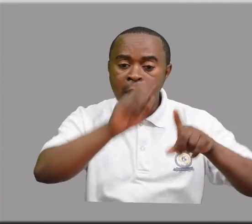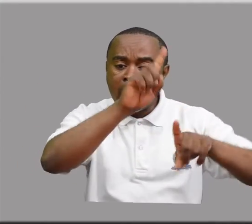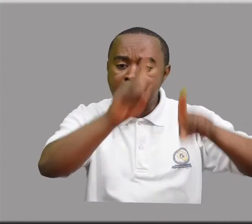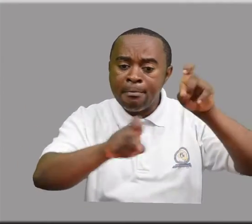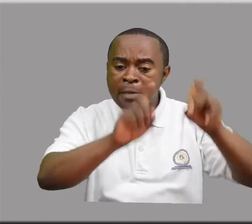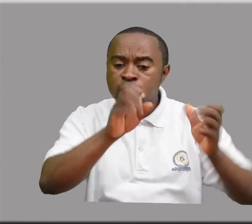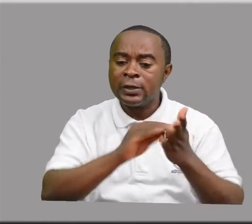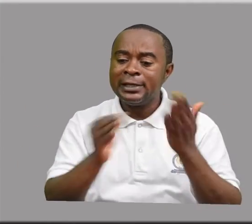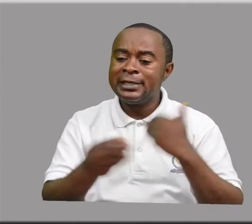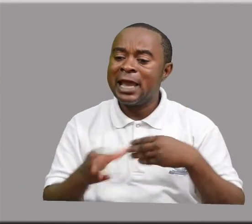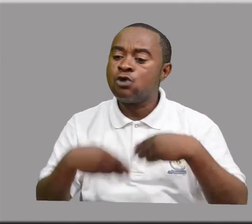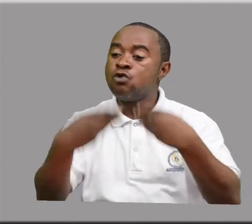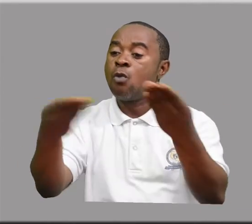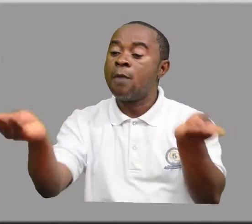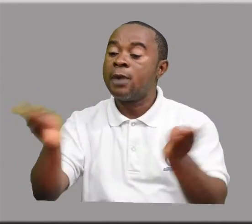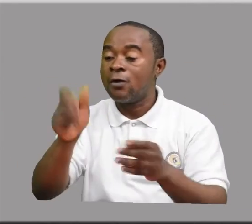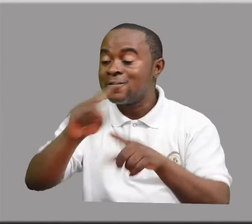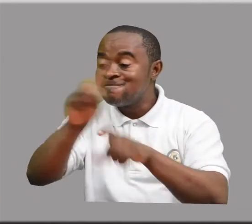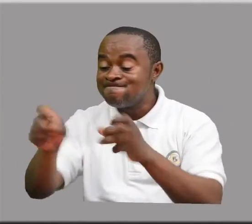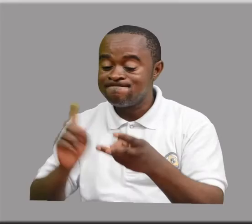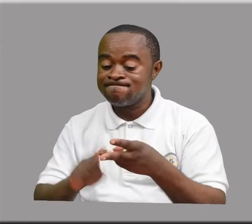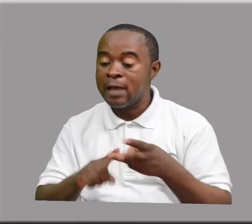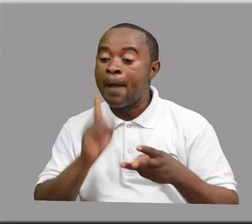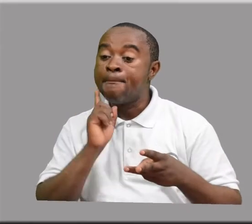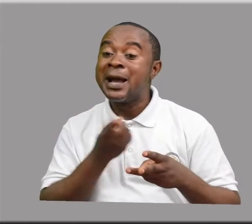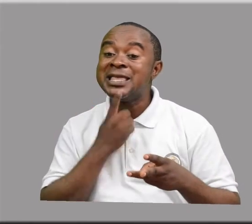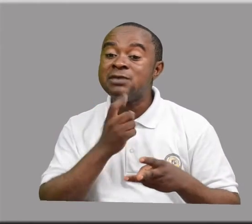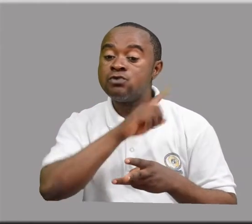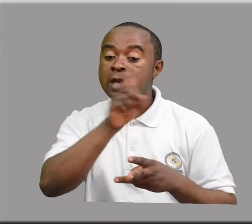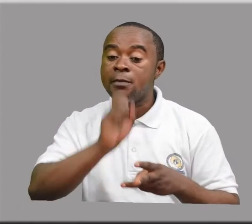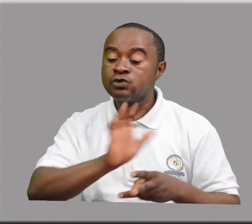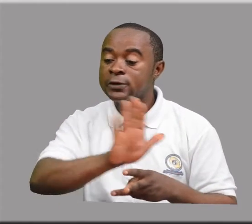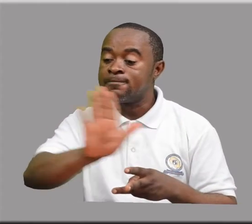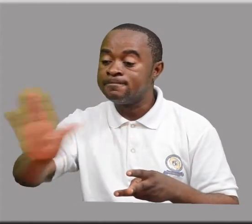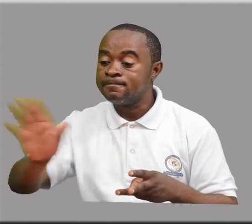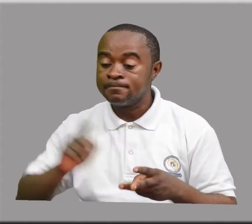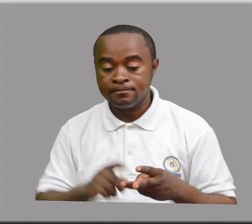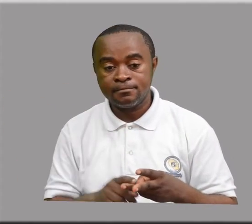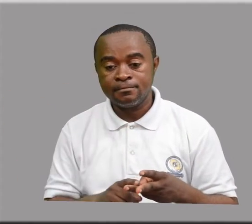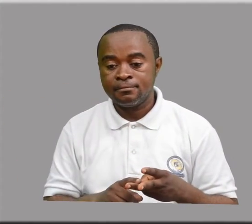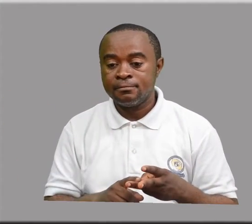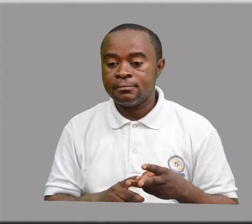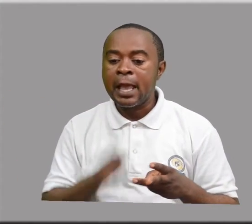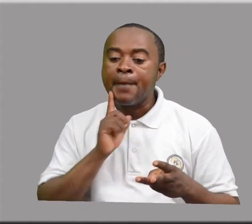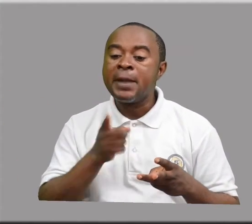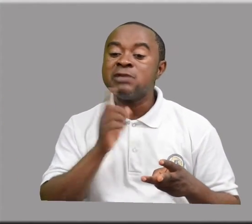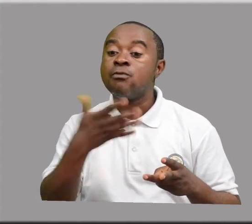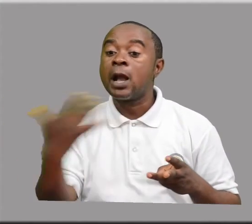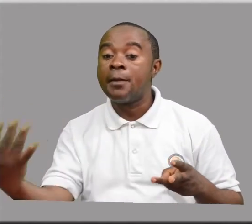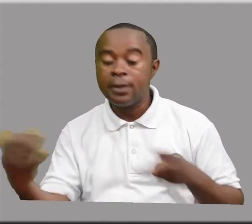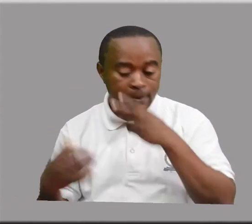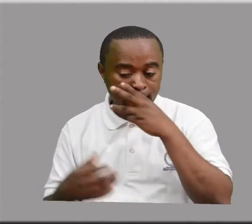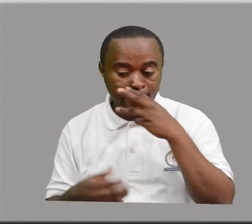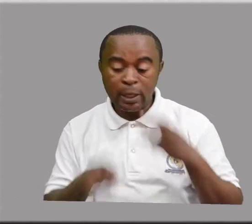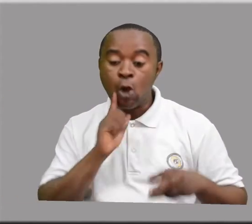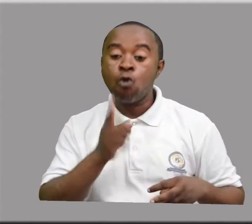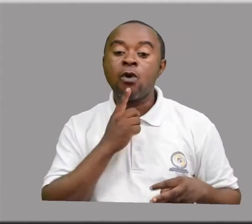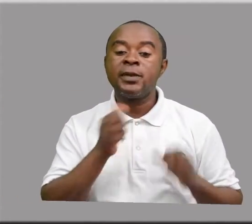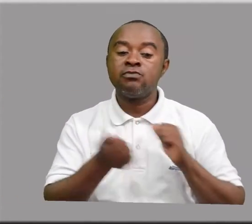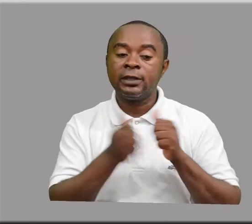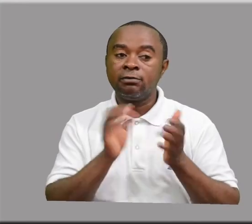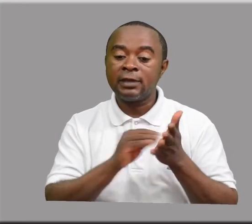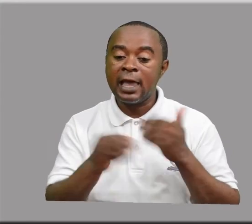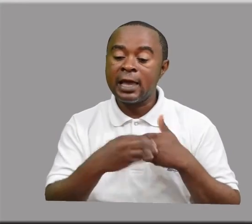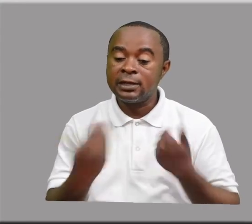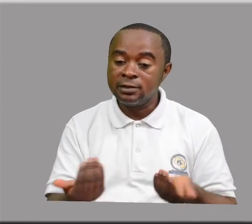that they were asked, how they answered the questions, how many answered the questions, what were answered,